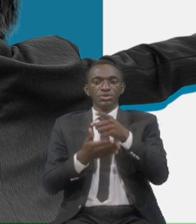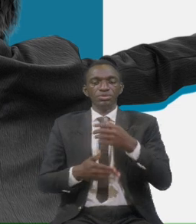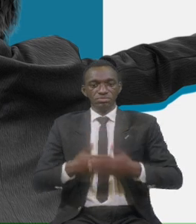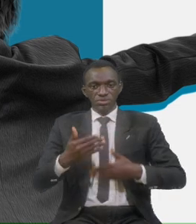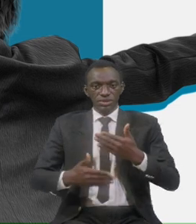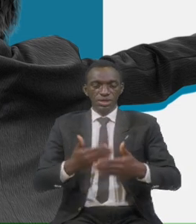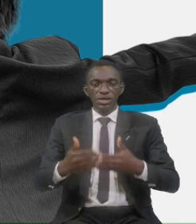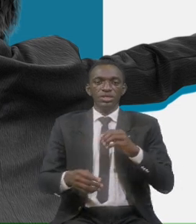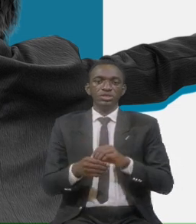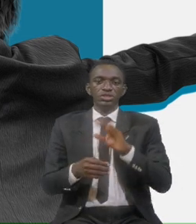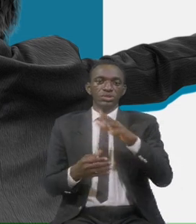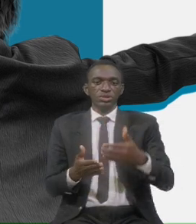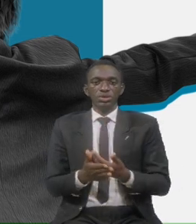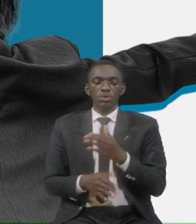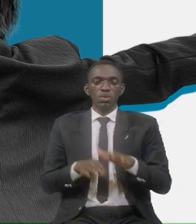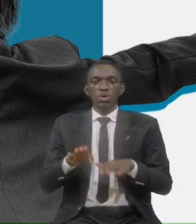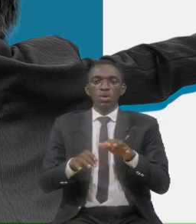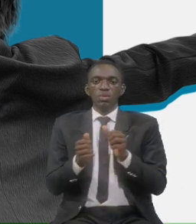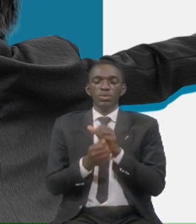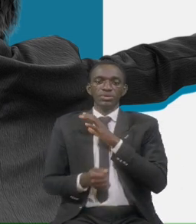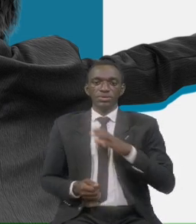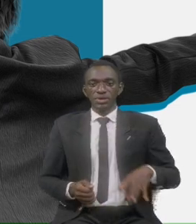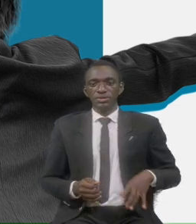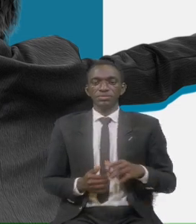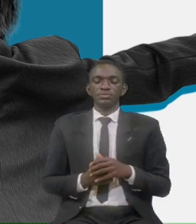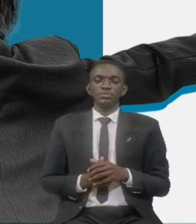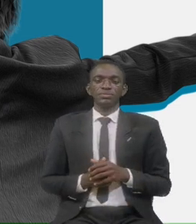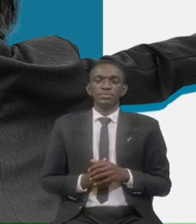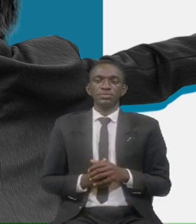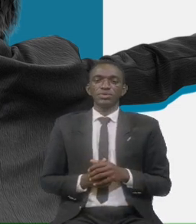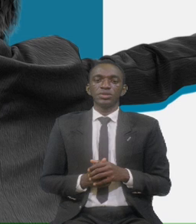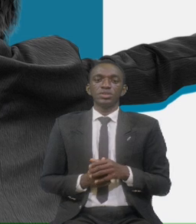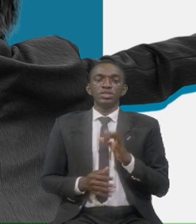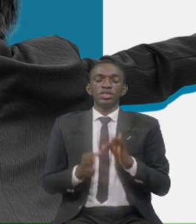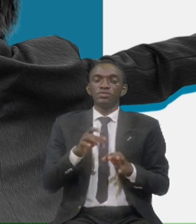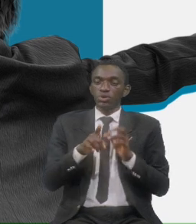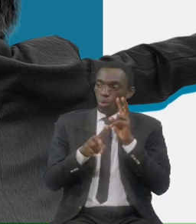Again, if you are watching online, make sure